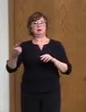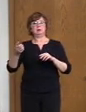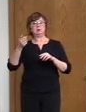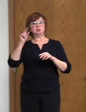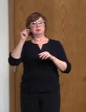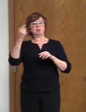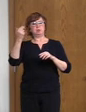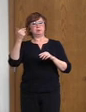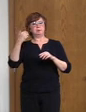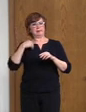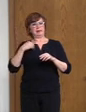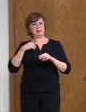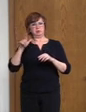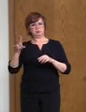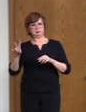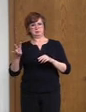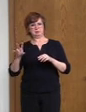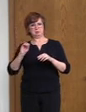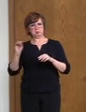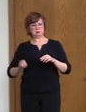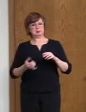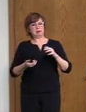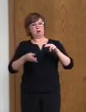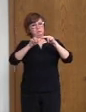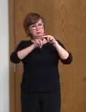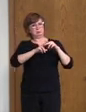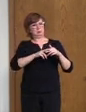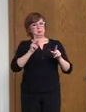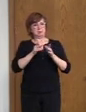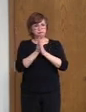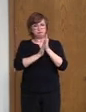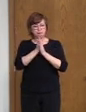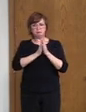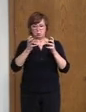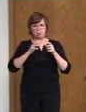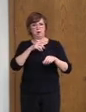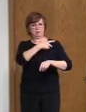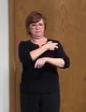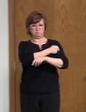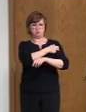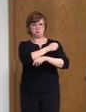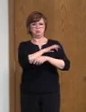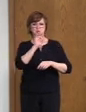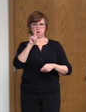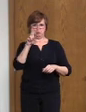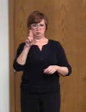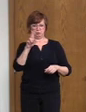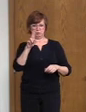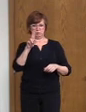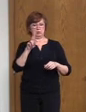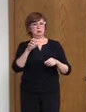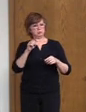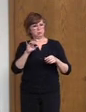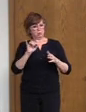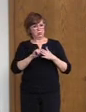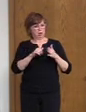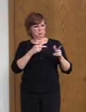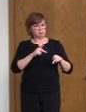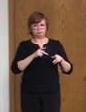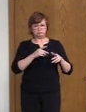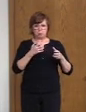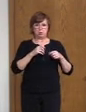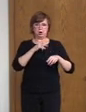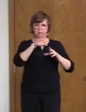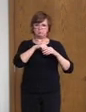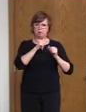our long-term care homes, 87% of the residents received the flu vaccine last year. Saskatchewan